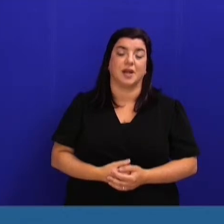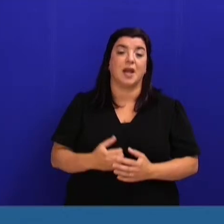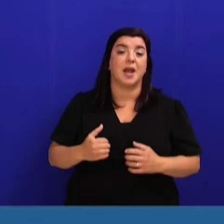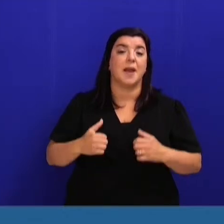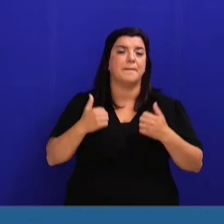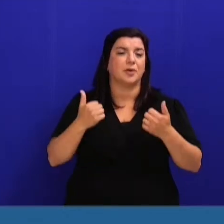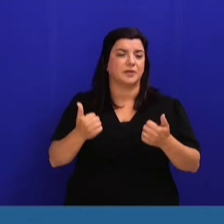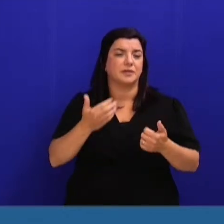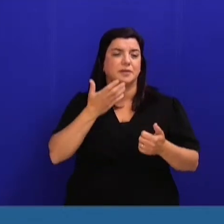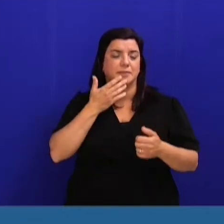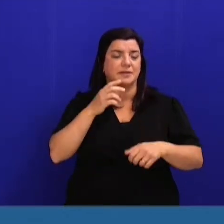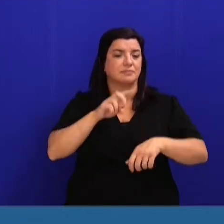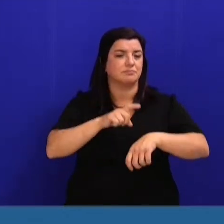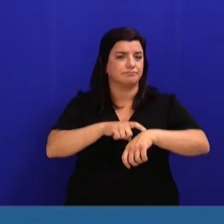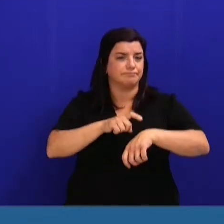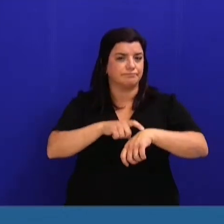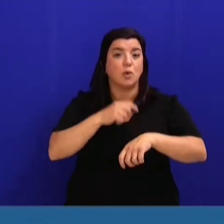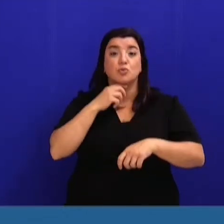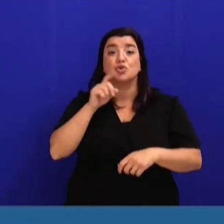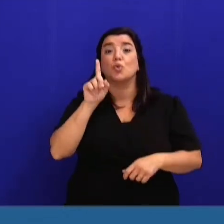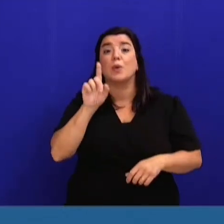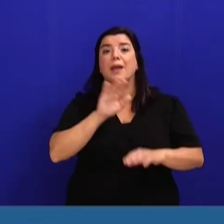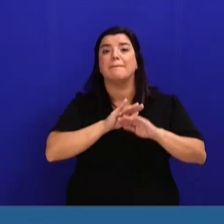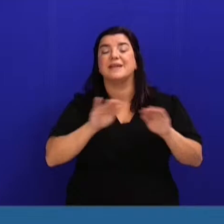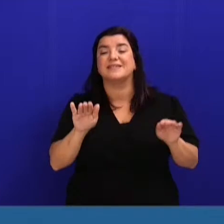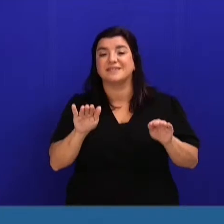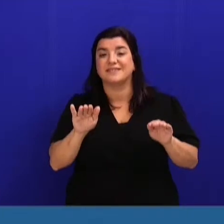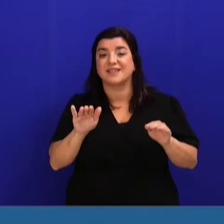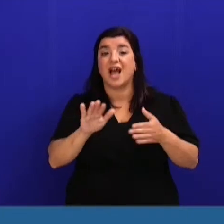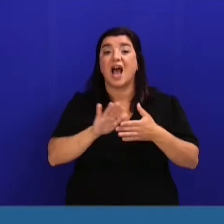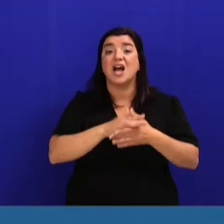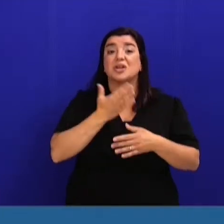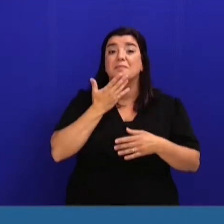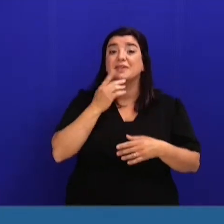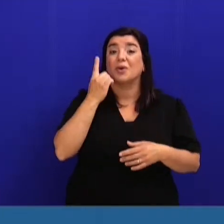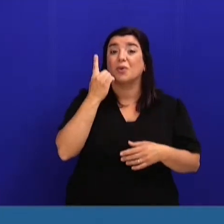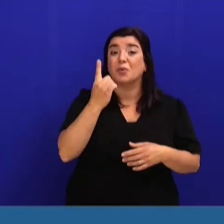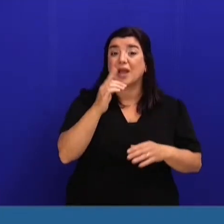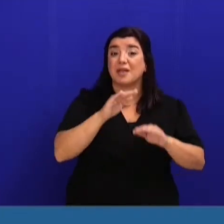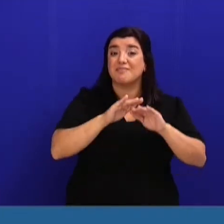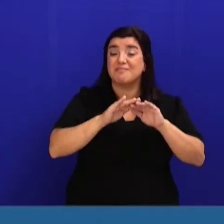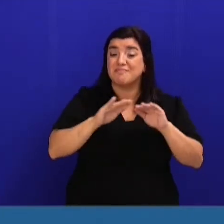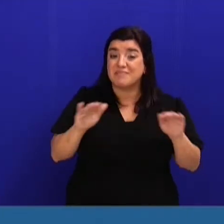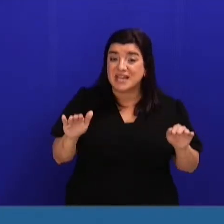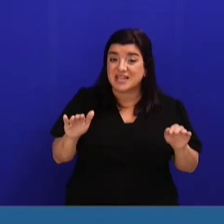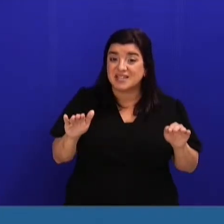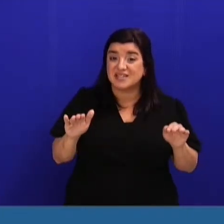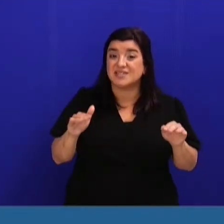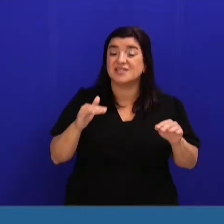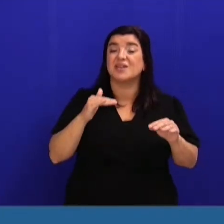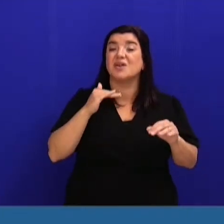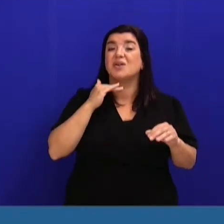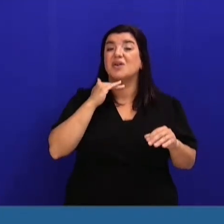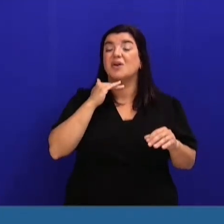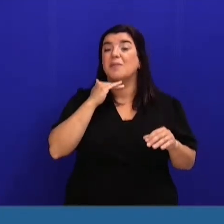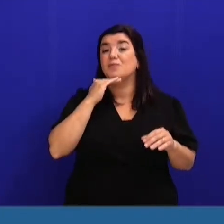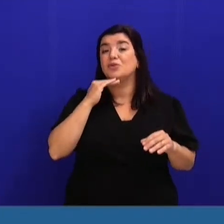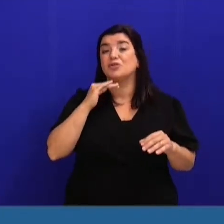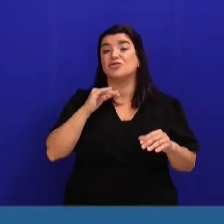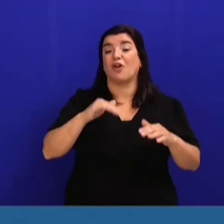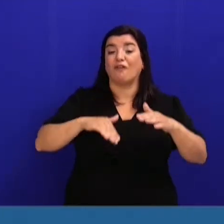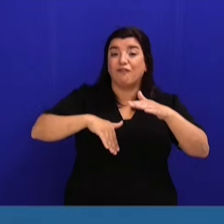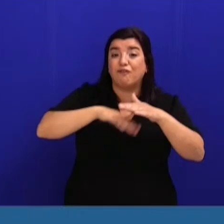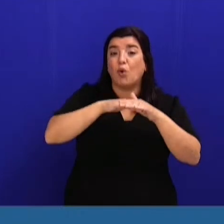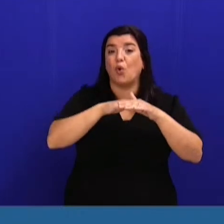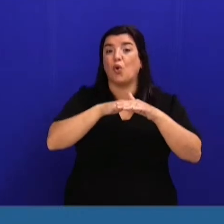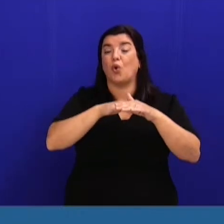t-tieni doża wkoll. Għaliex inti hemmhekk meta inti ħadd l-ewwel doża, inti ħadd il-benefiċċju kollu tal-vaccine